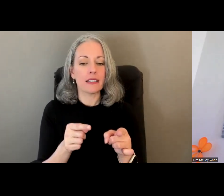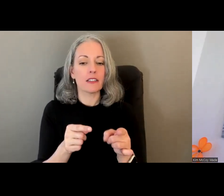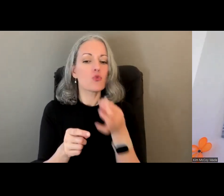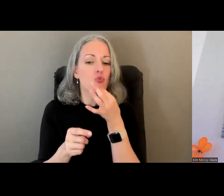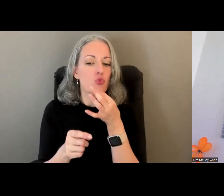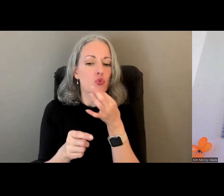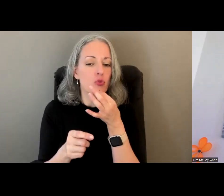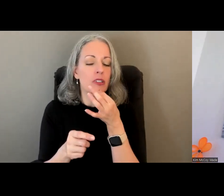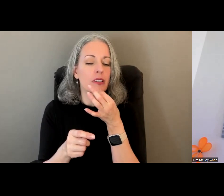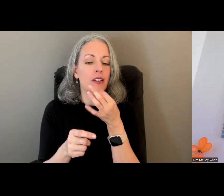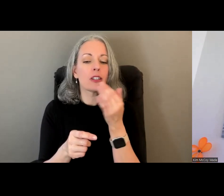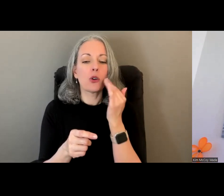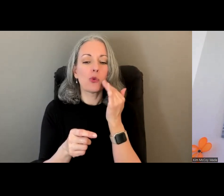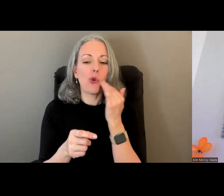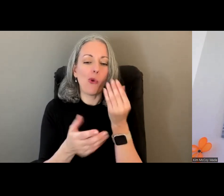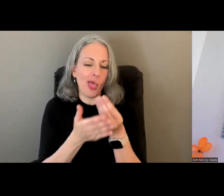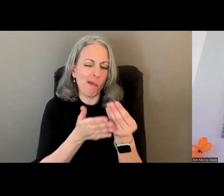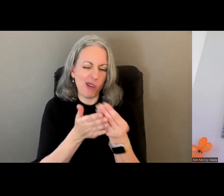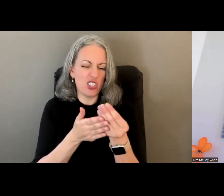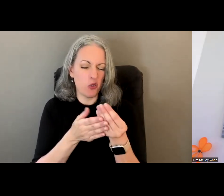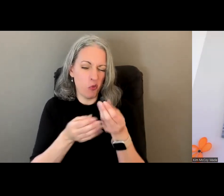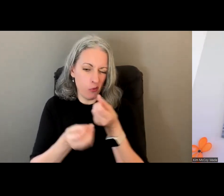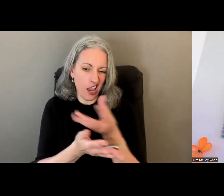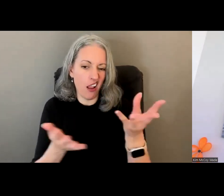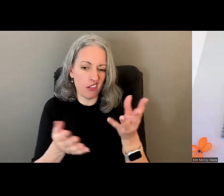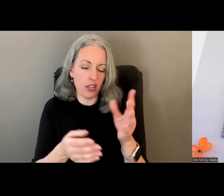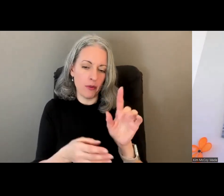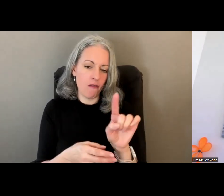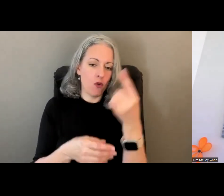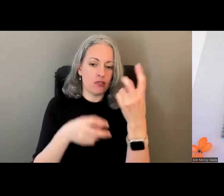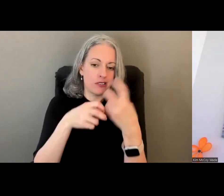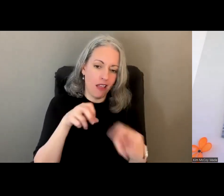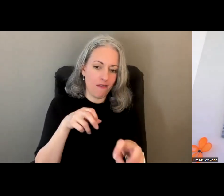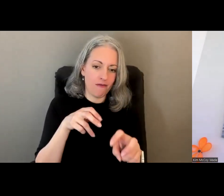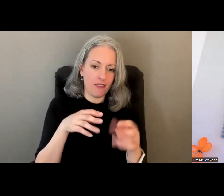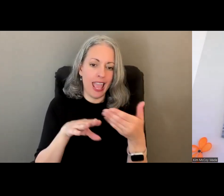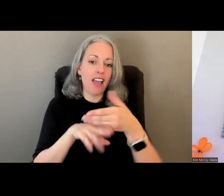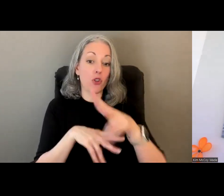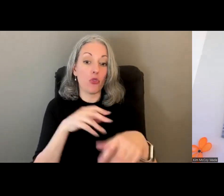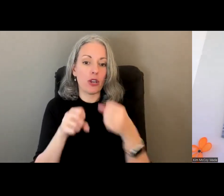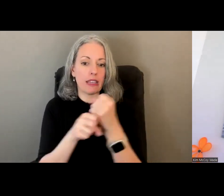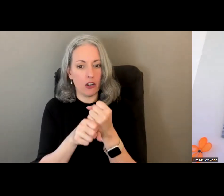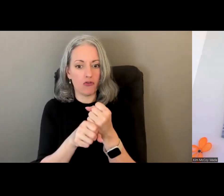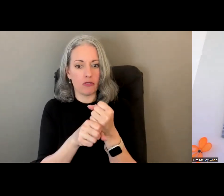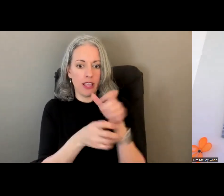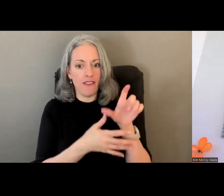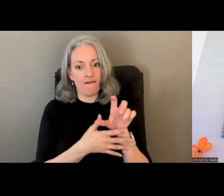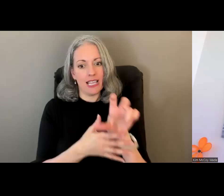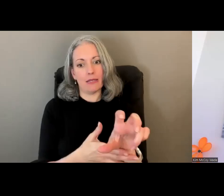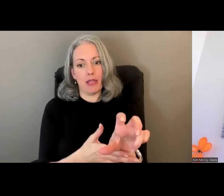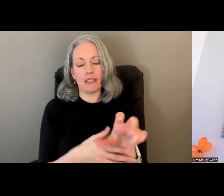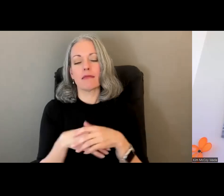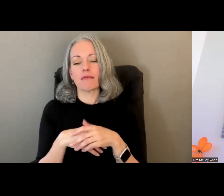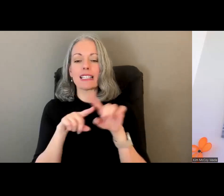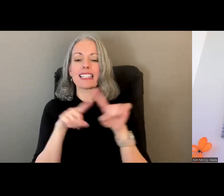budget rolls out, but as you all know, it's going to be our first tough budget in several years after 3 years of record investments. It's a